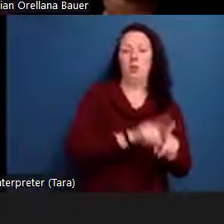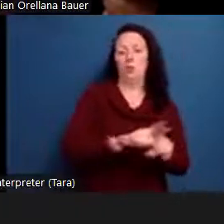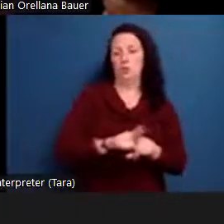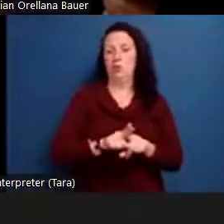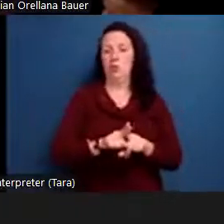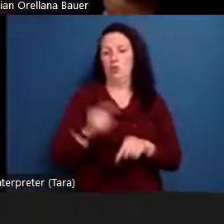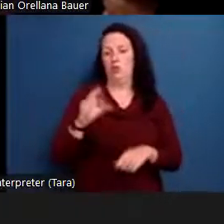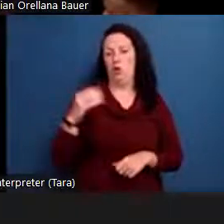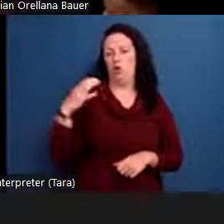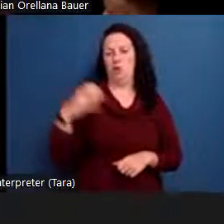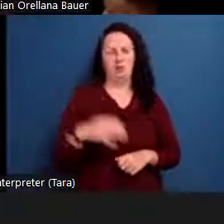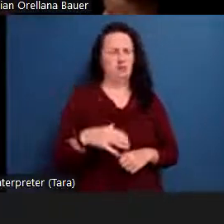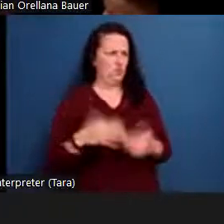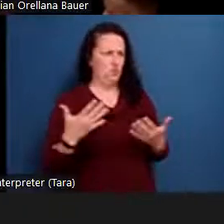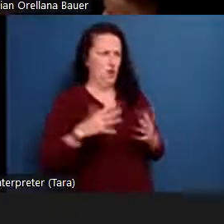reports?